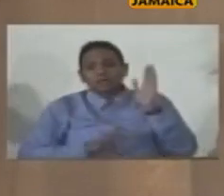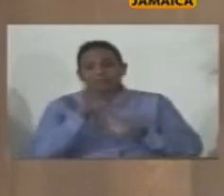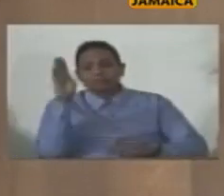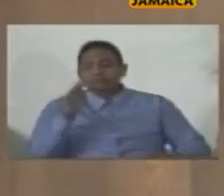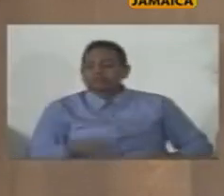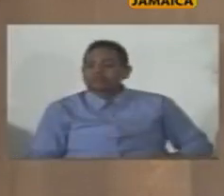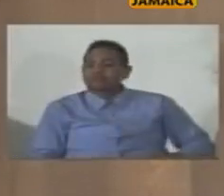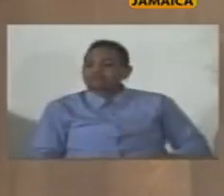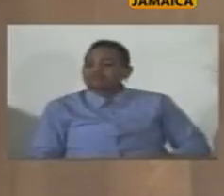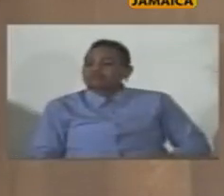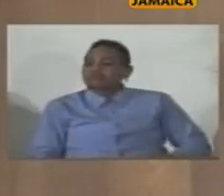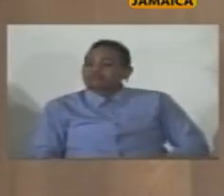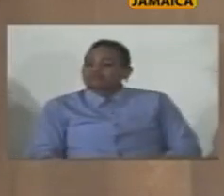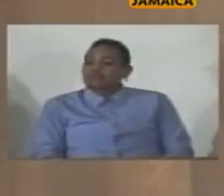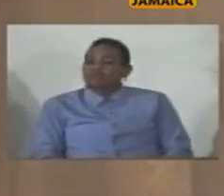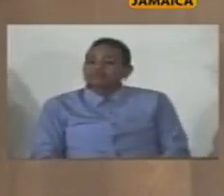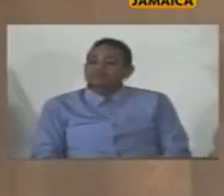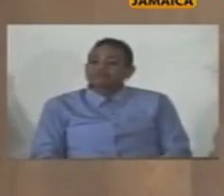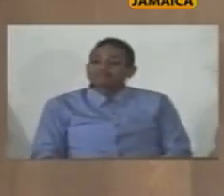Mr. Speaker,